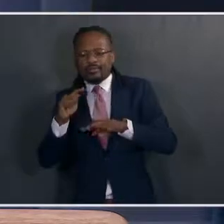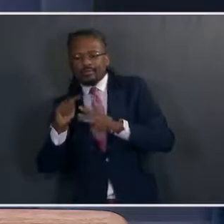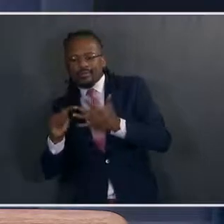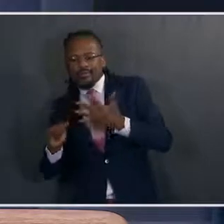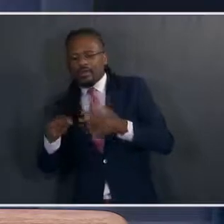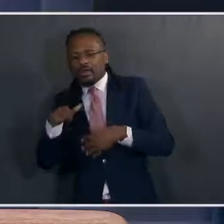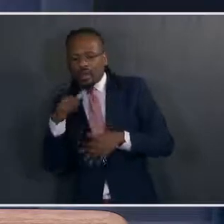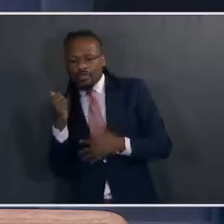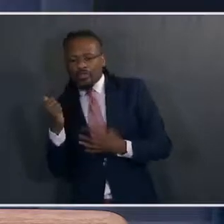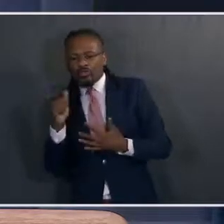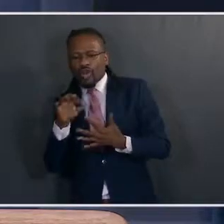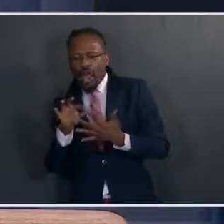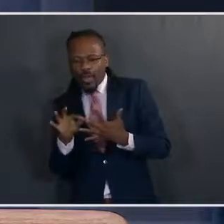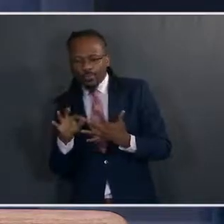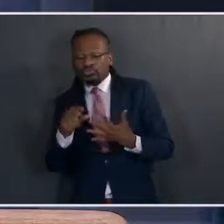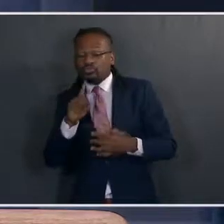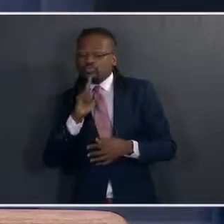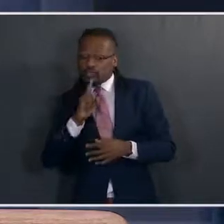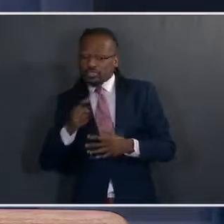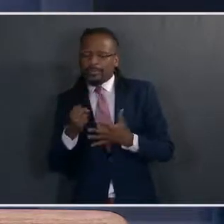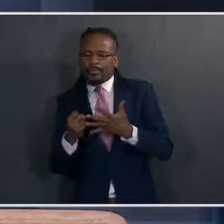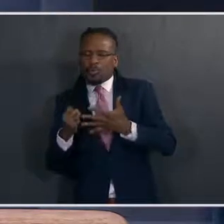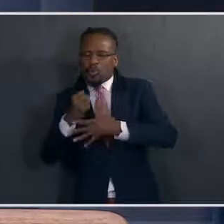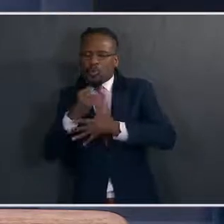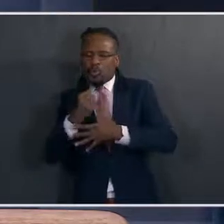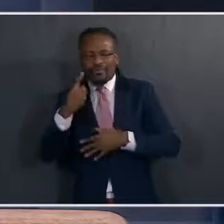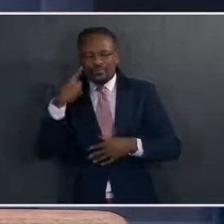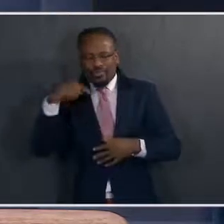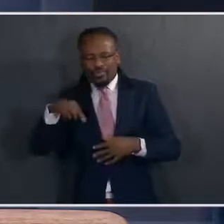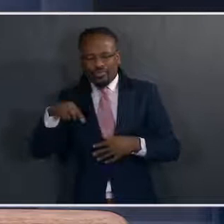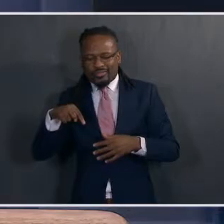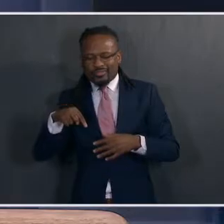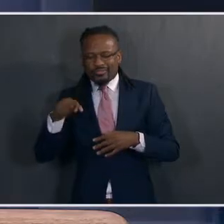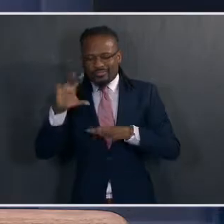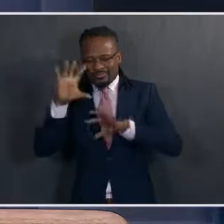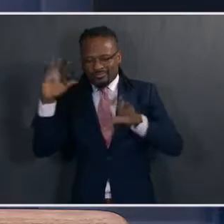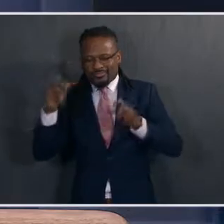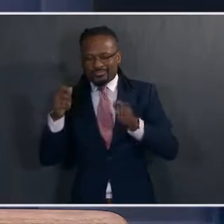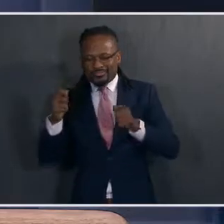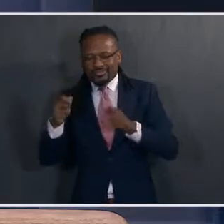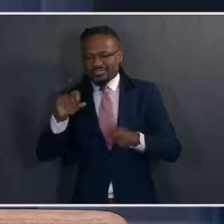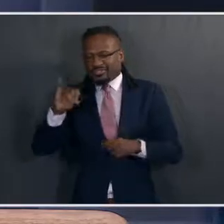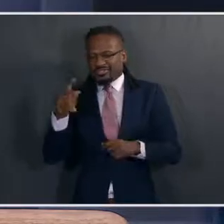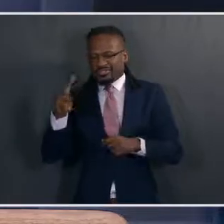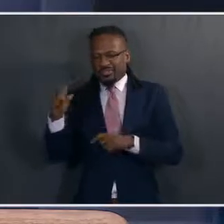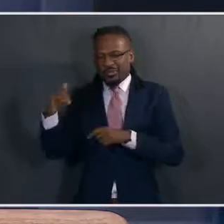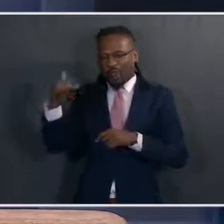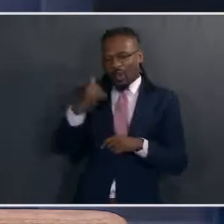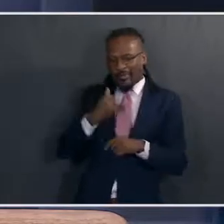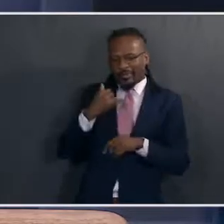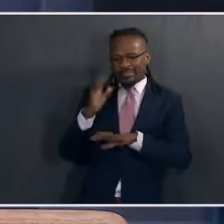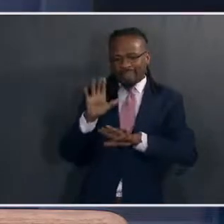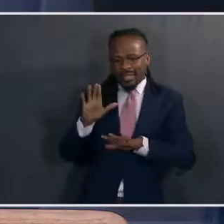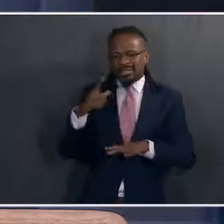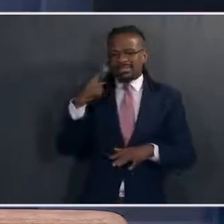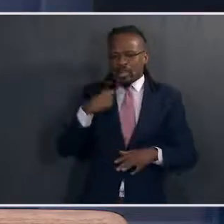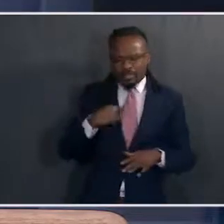certainly a priority to this administration. I can tell you, Jake Sullivan called me on Sunday night to tell me we had to put a statement out because it was so important. We had